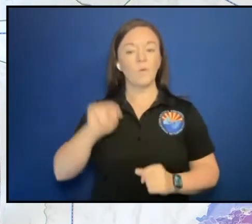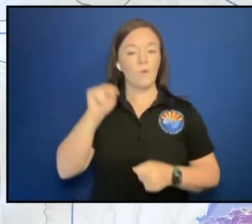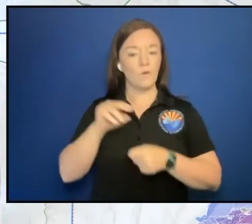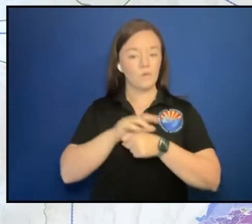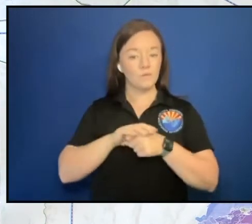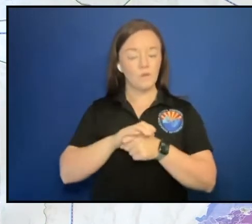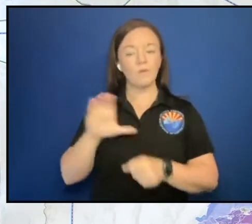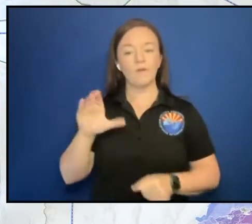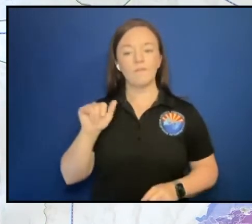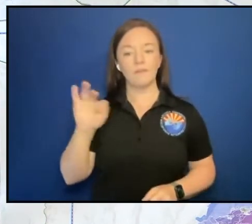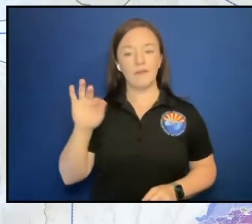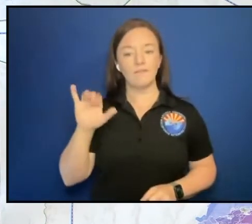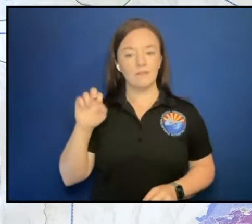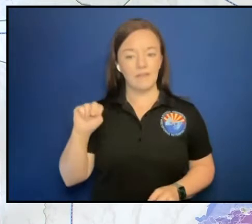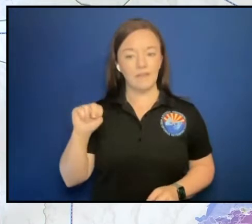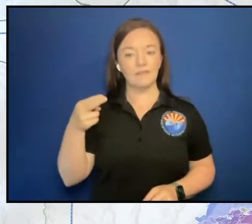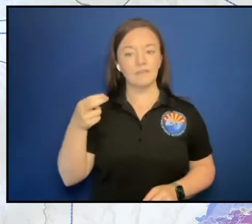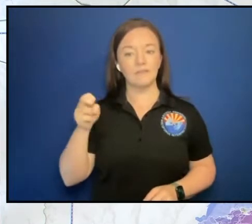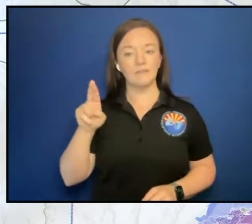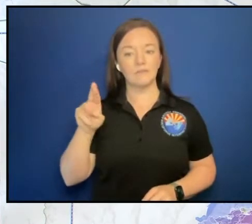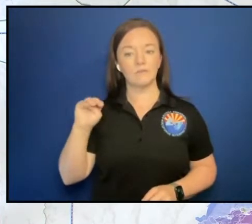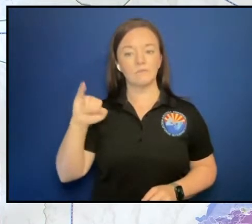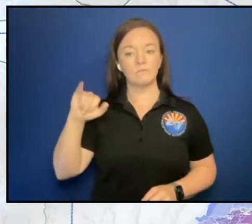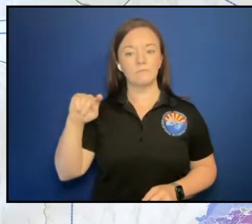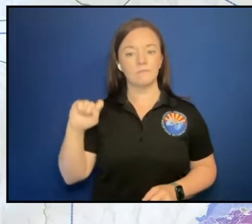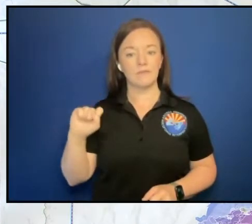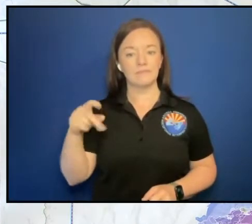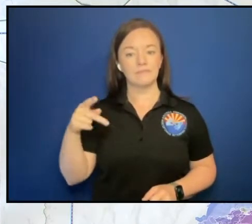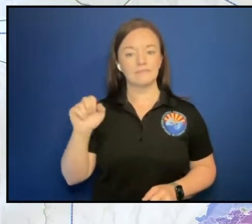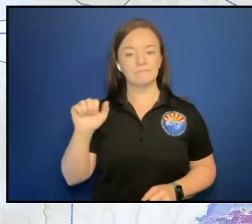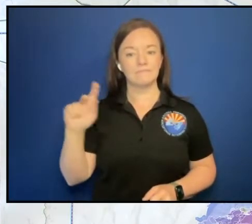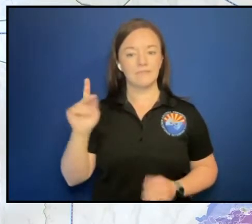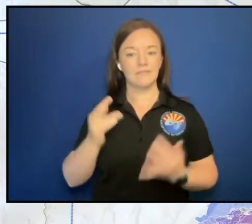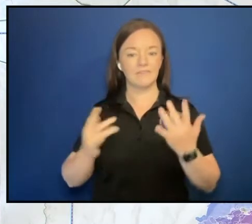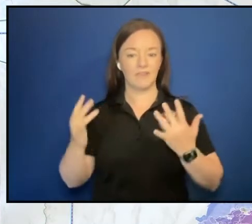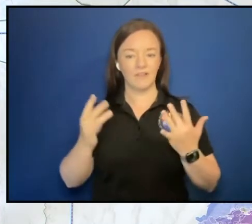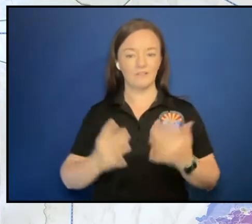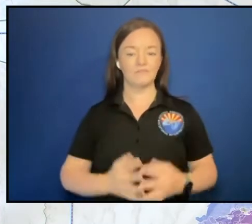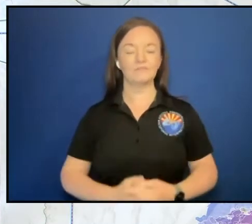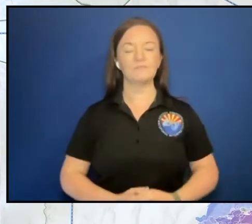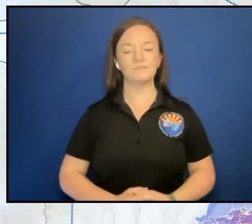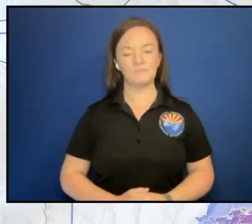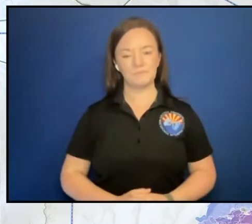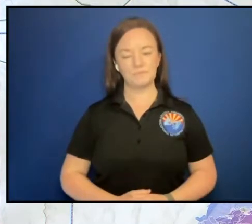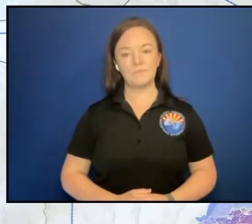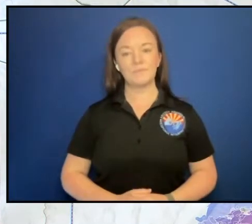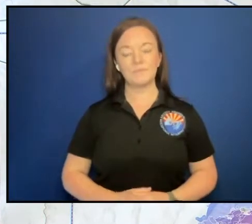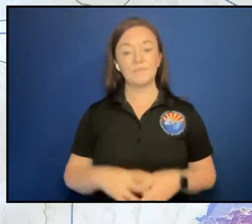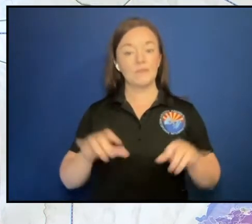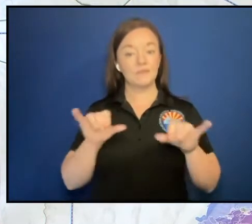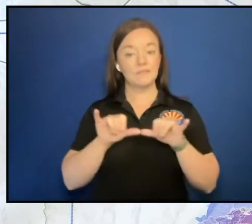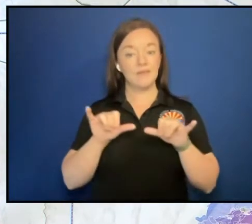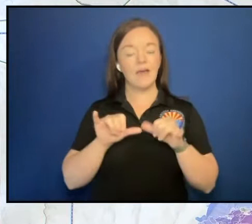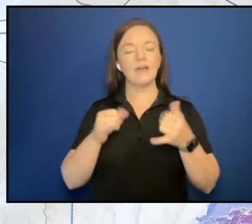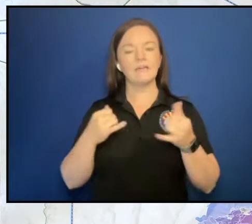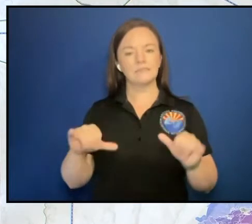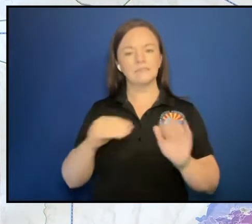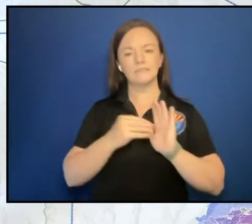Canyon Hermits Peak Fire. We are still reporting the acres at